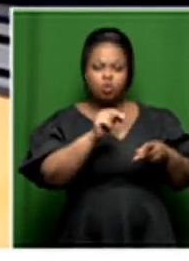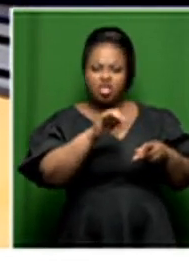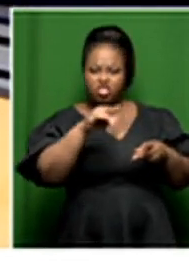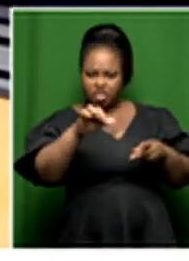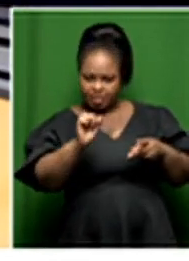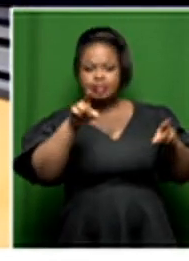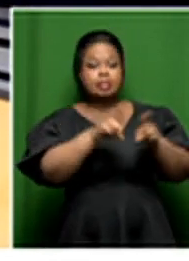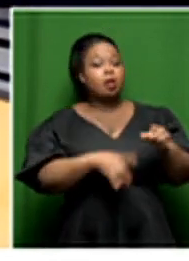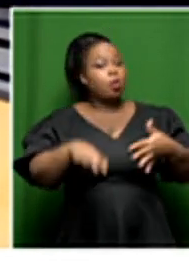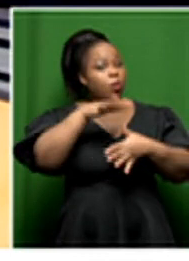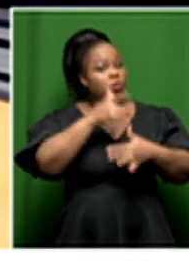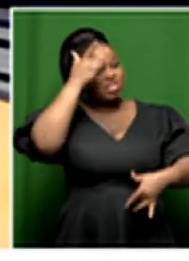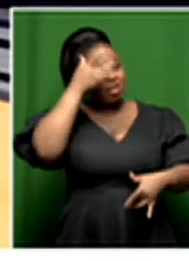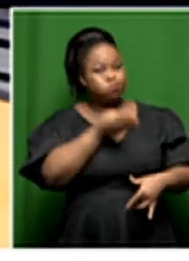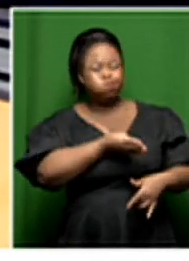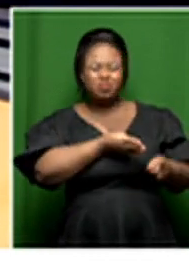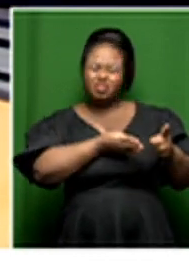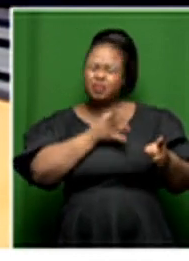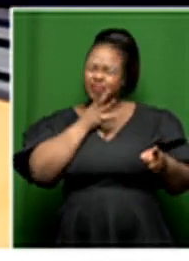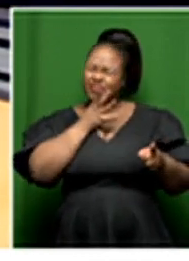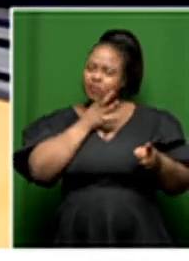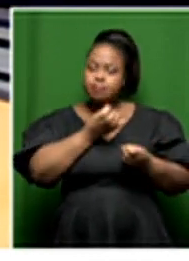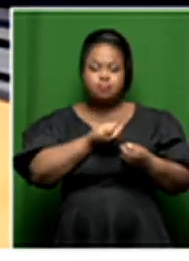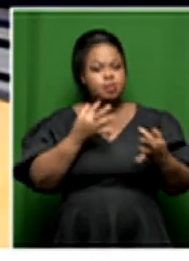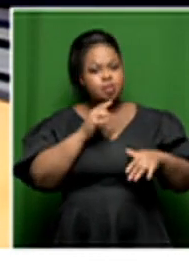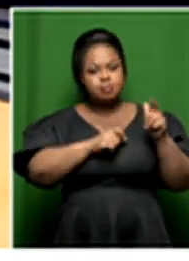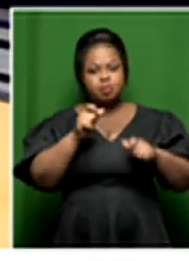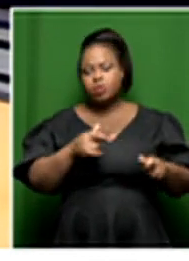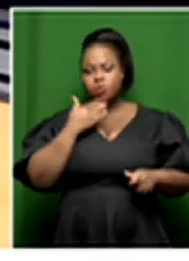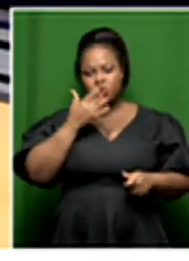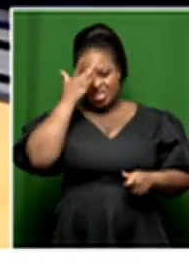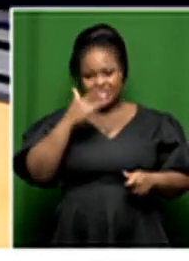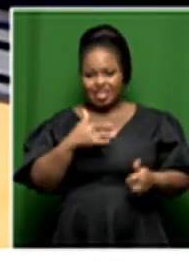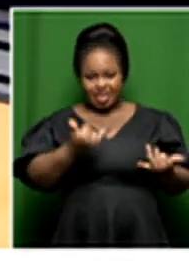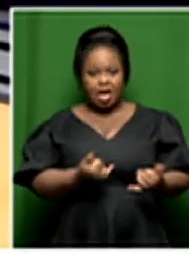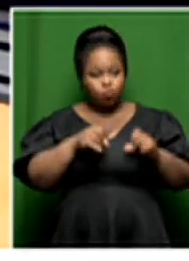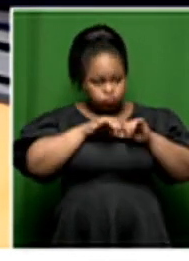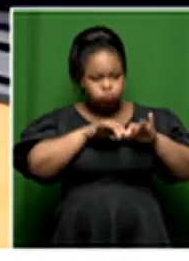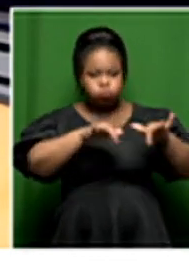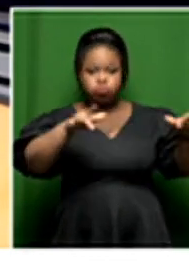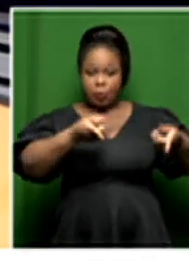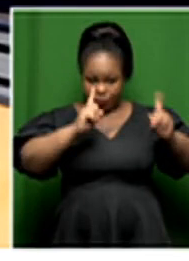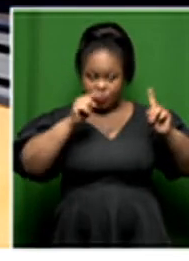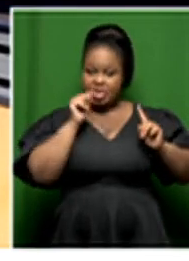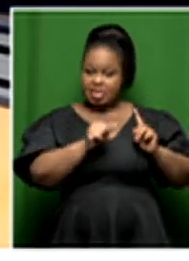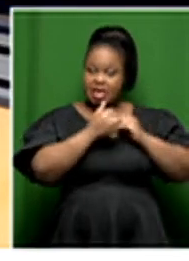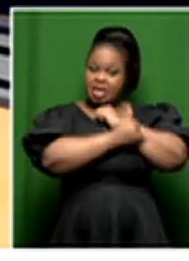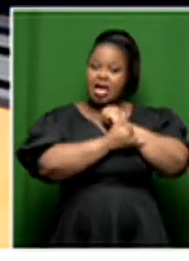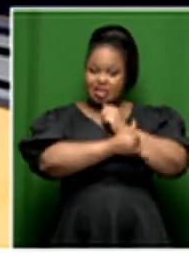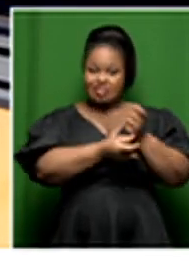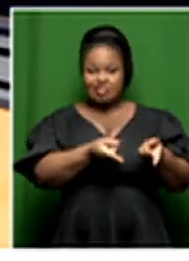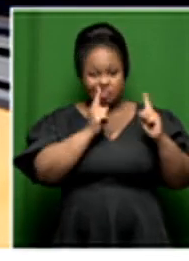COVID pandemic right now, with tens of thousands, if not hundreds of thousands of people now getting infected, and it's quite a